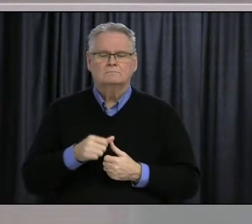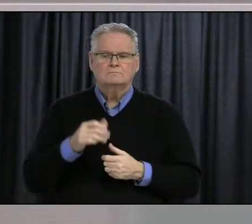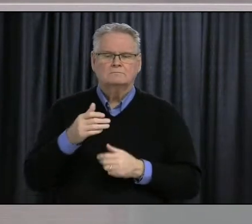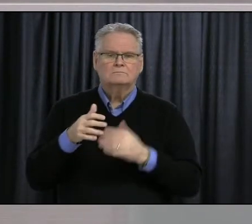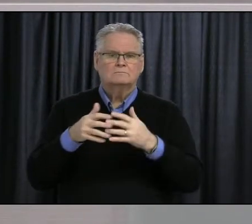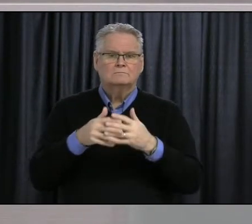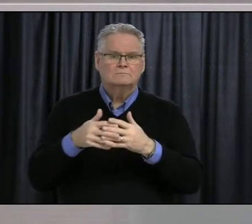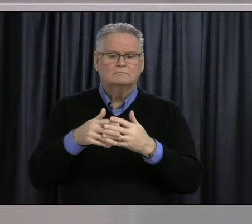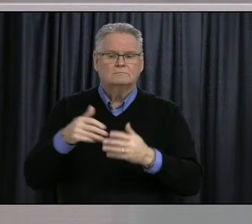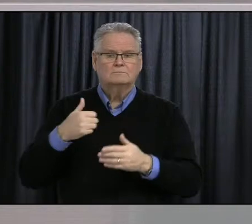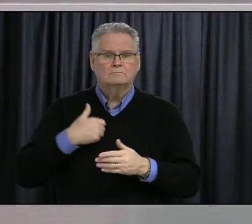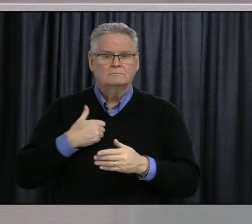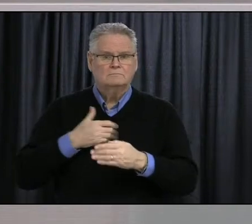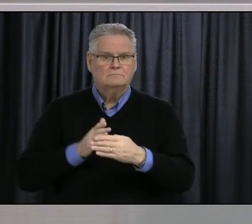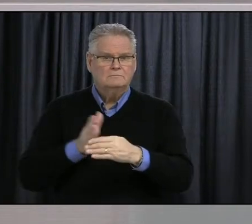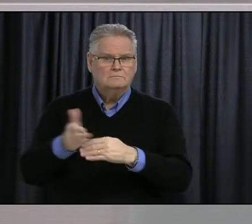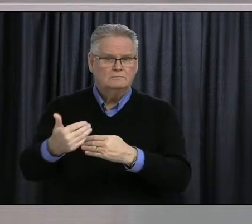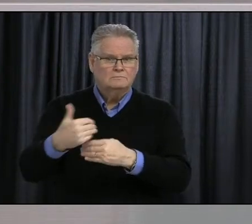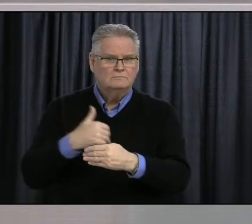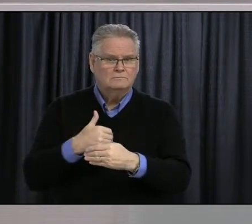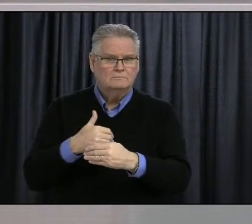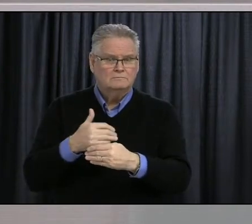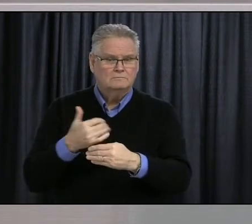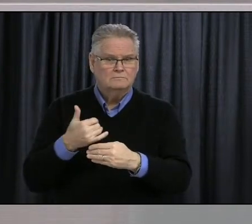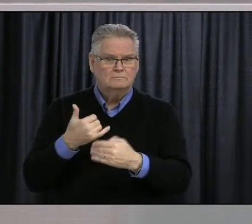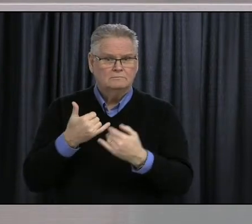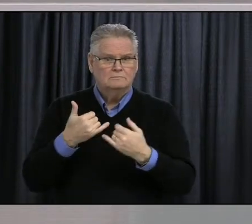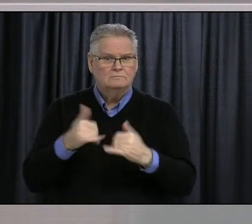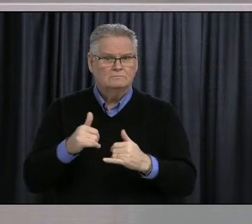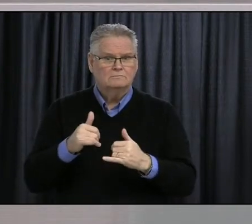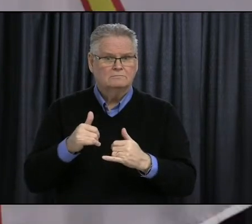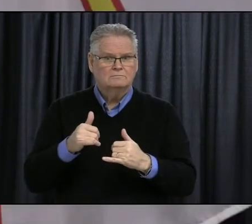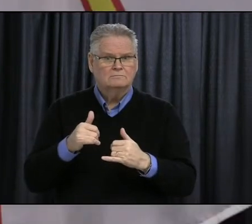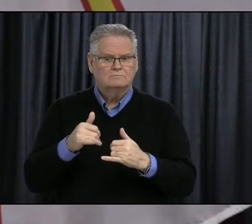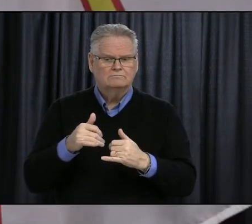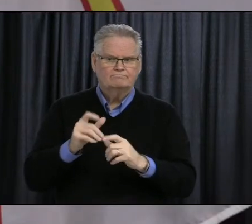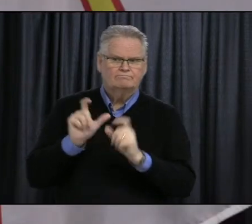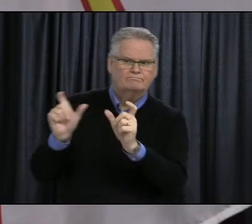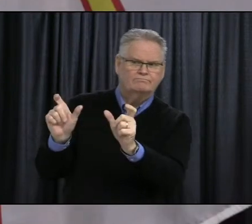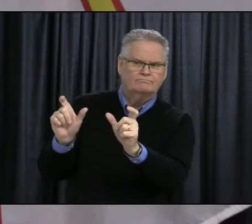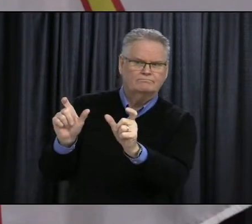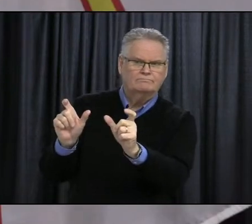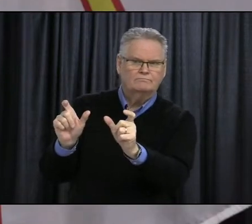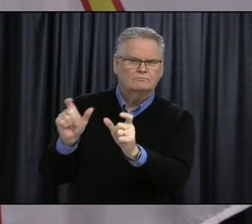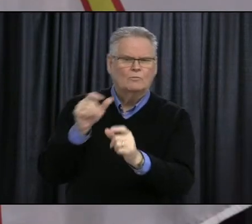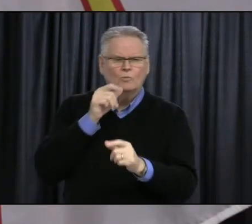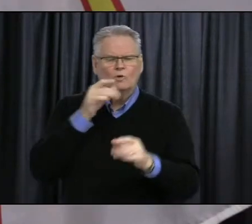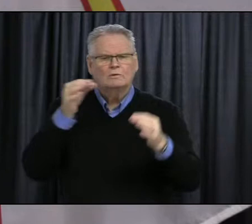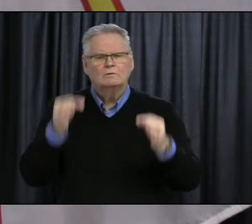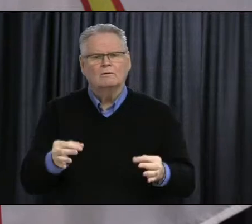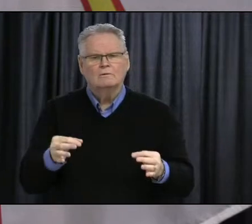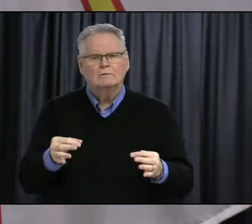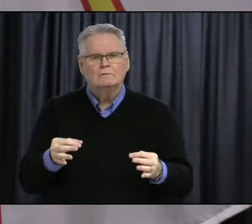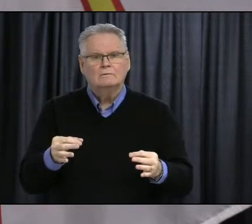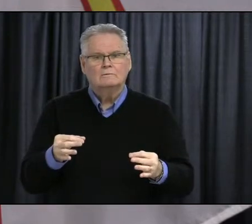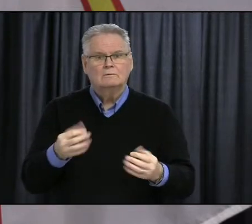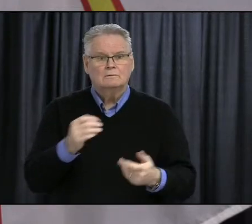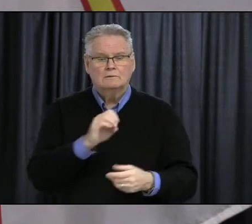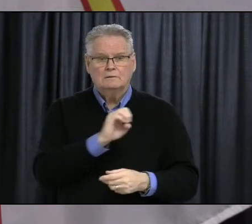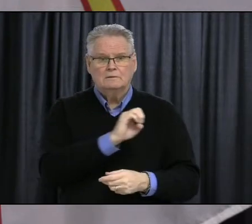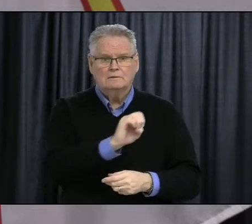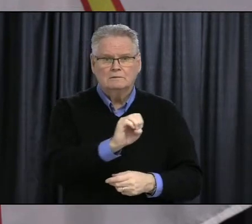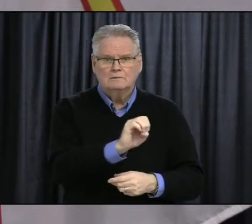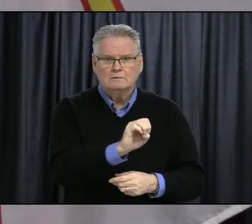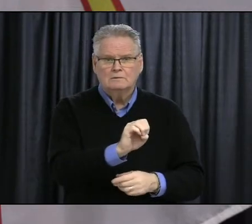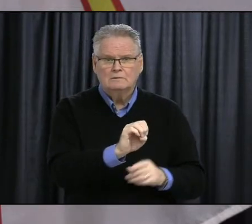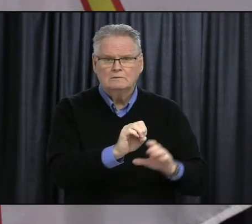something that is going to be held off until the election period is over? Yeah, so those decisions are not just mine to make. You know, they are